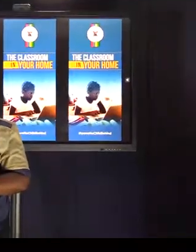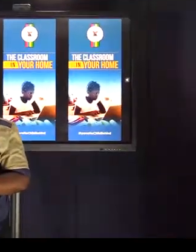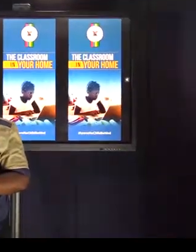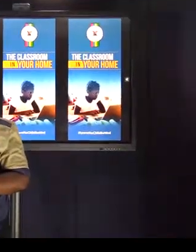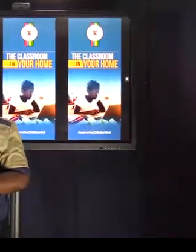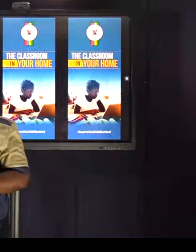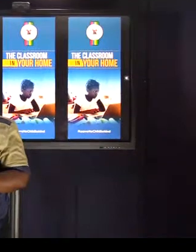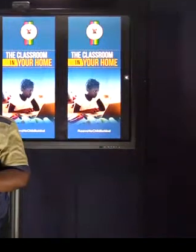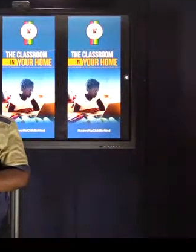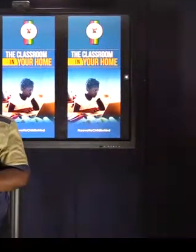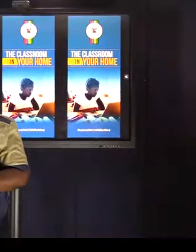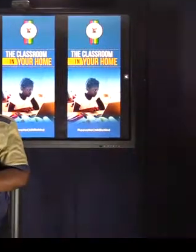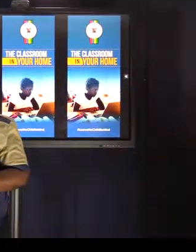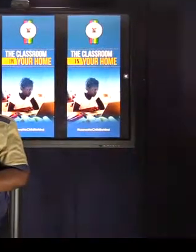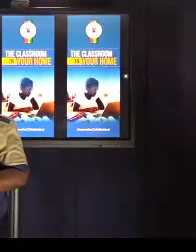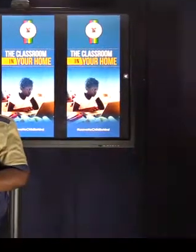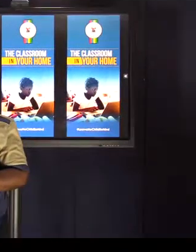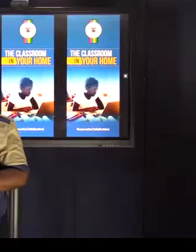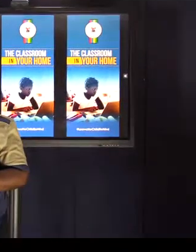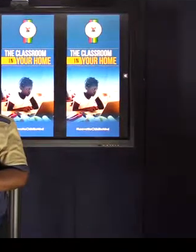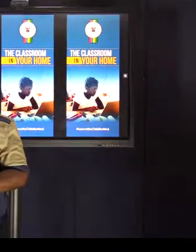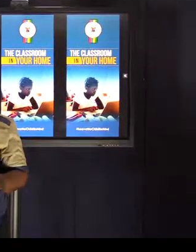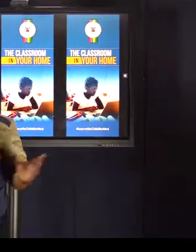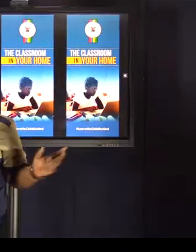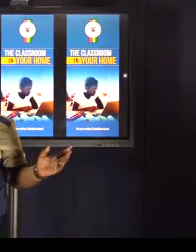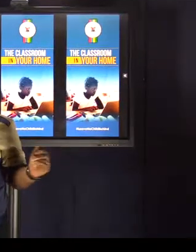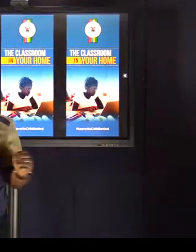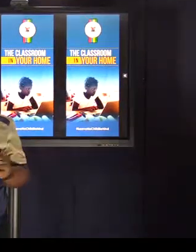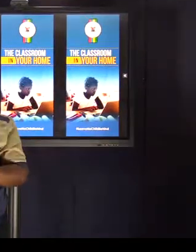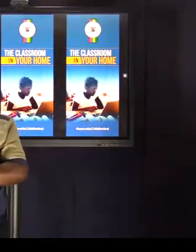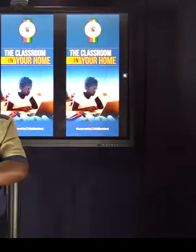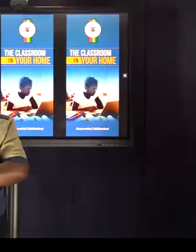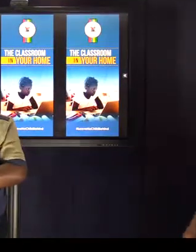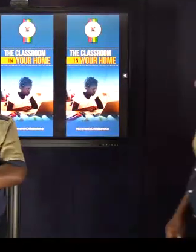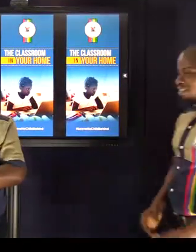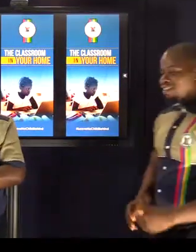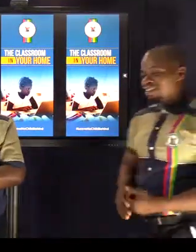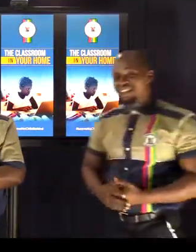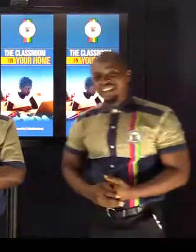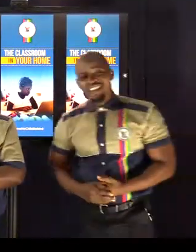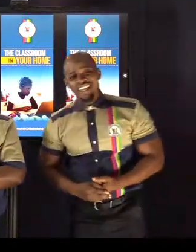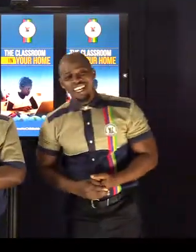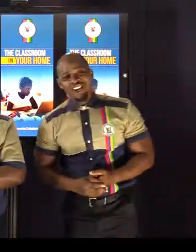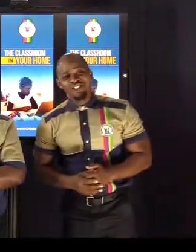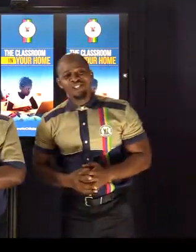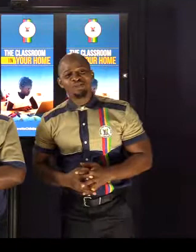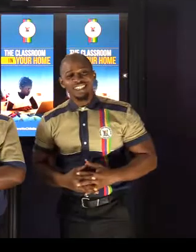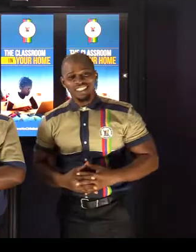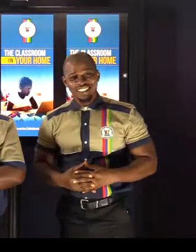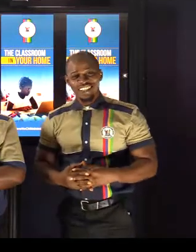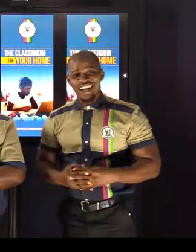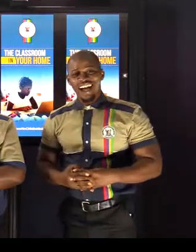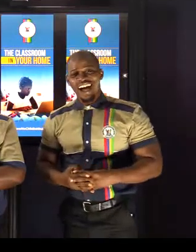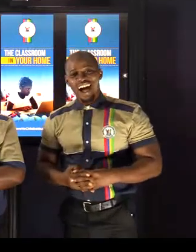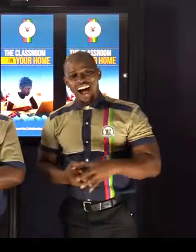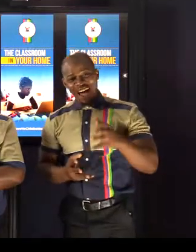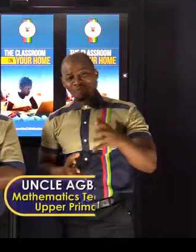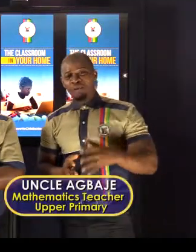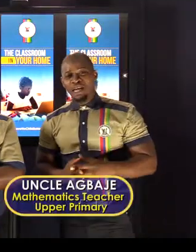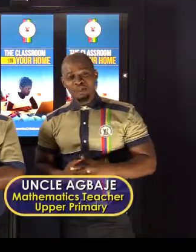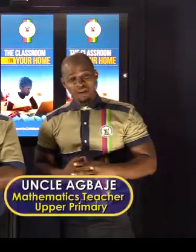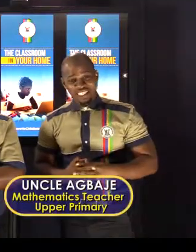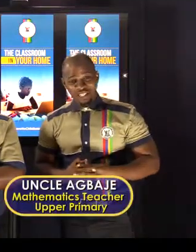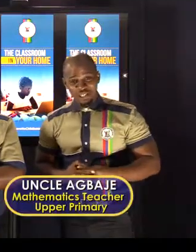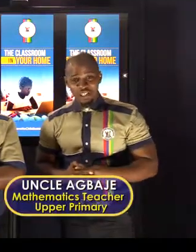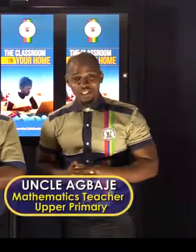Studies teacher, and as usual, I have with me your wonderful teachers. Hello children, I